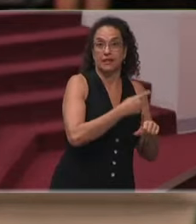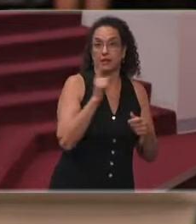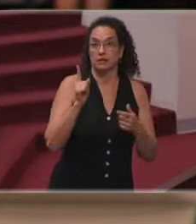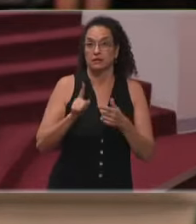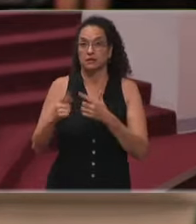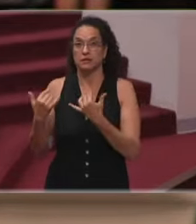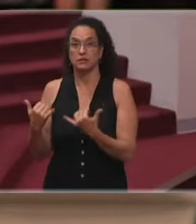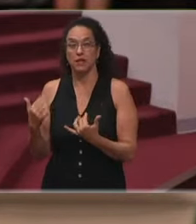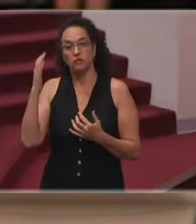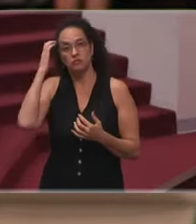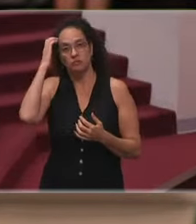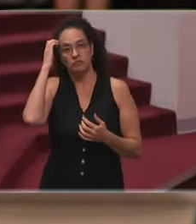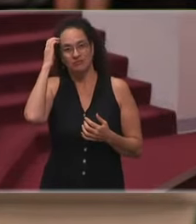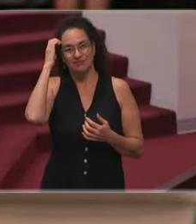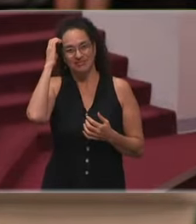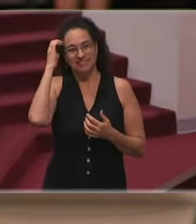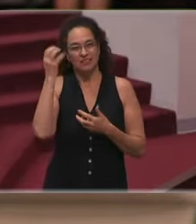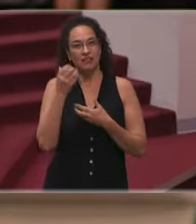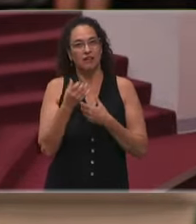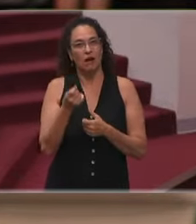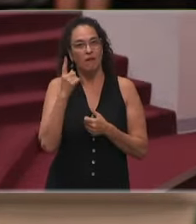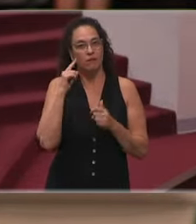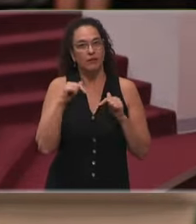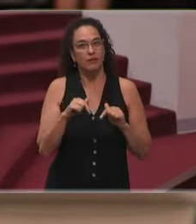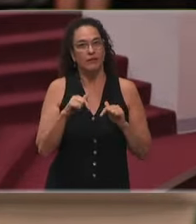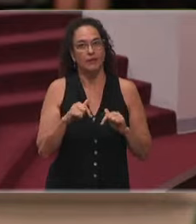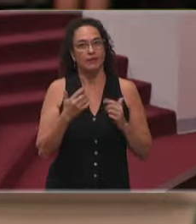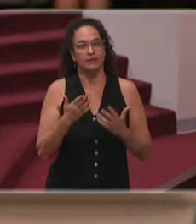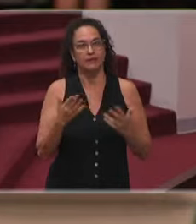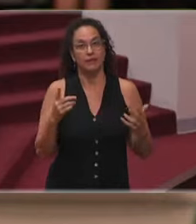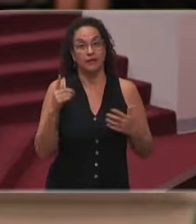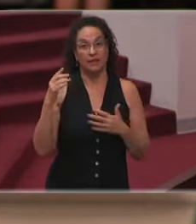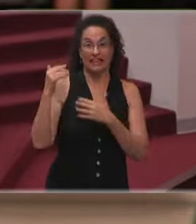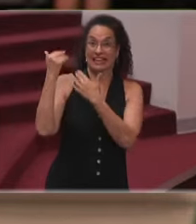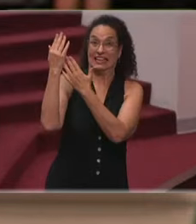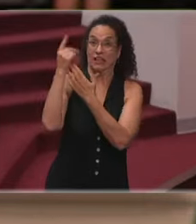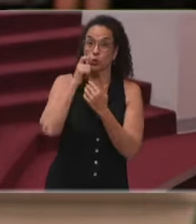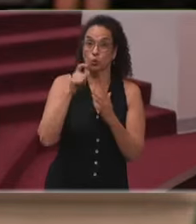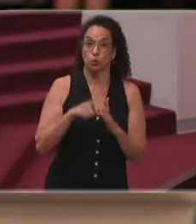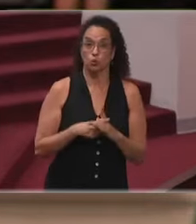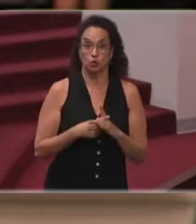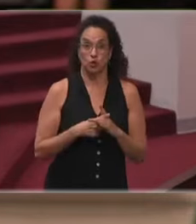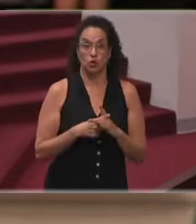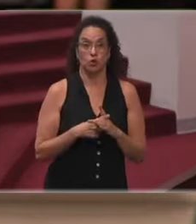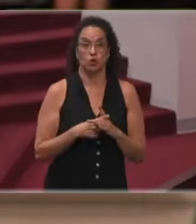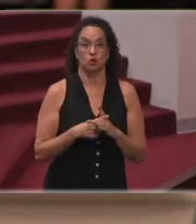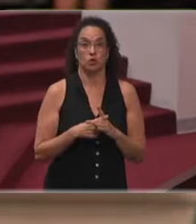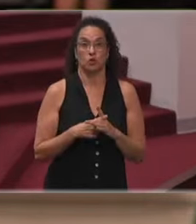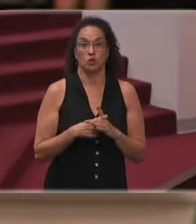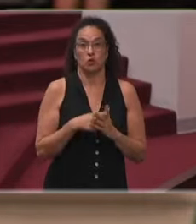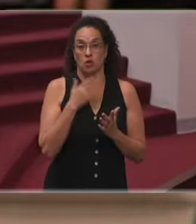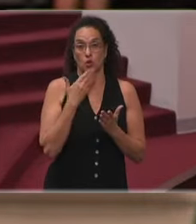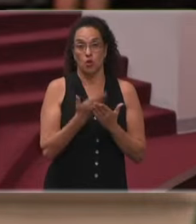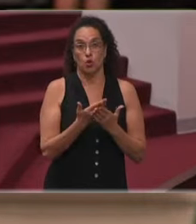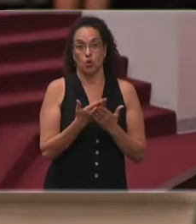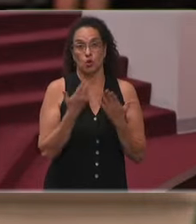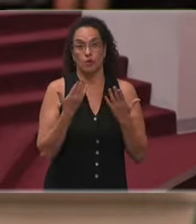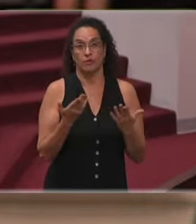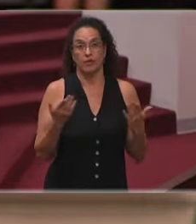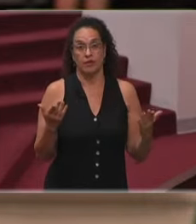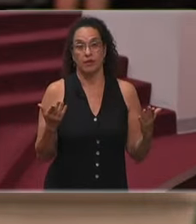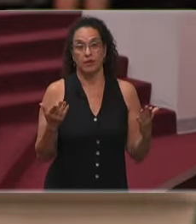Being confident of this very thing, that he who has begun a good work